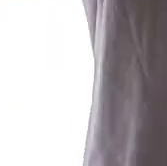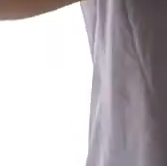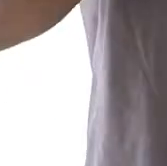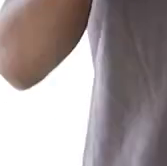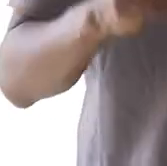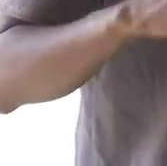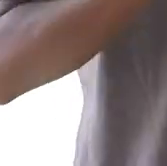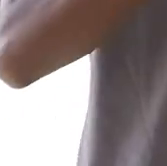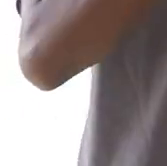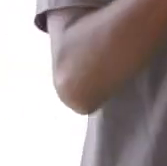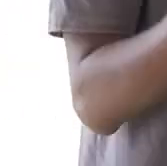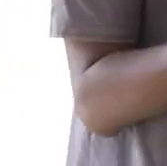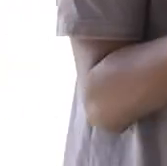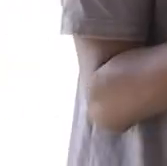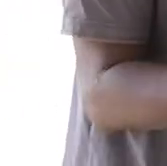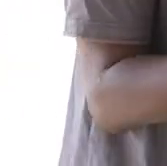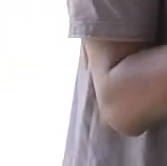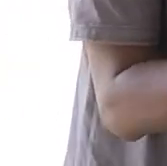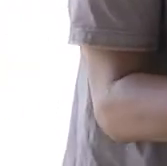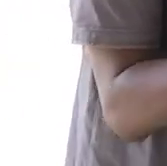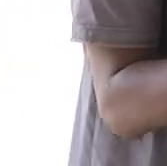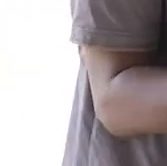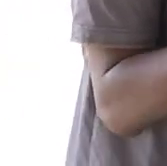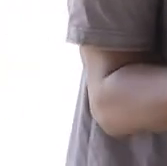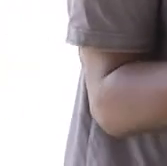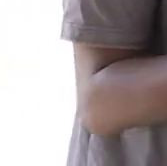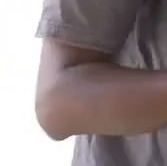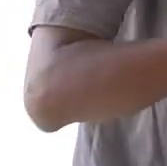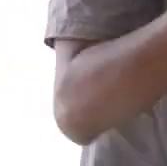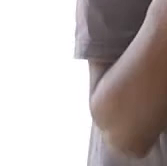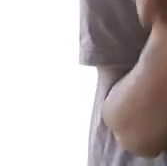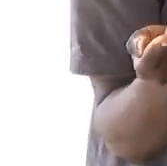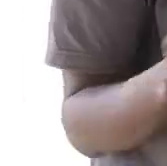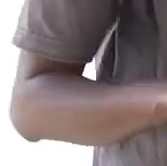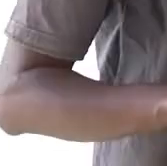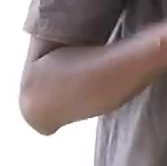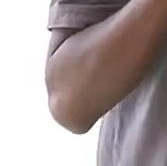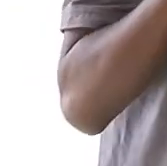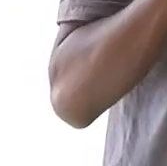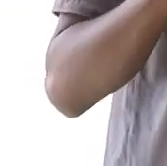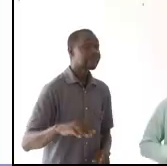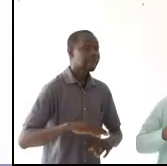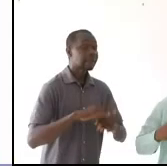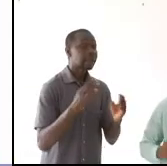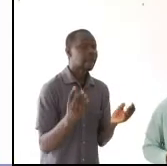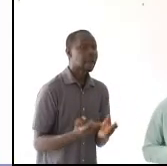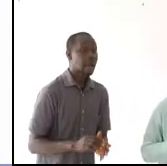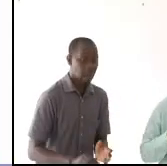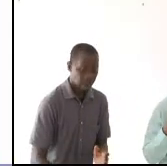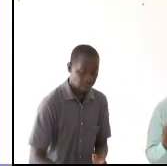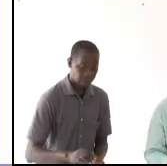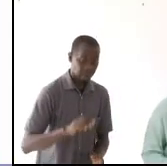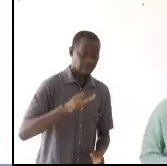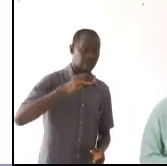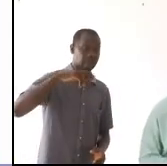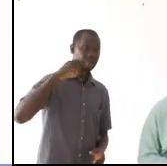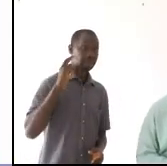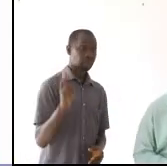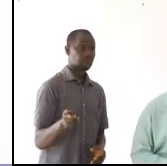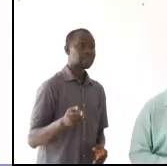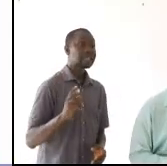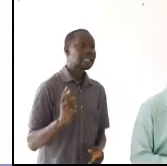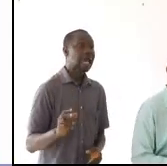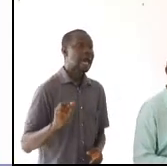that controls other glands. The thyroid gland is the gland that controls how we grow by producing